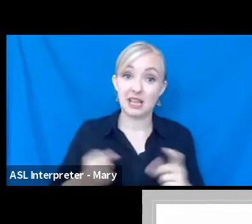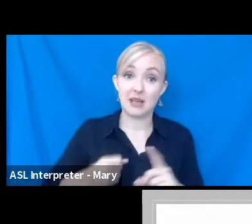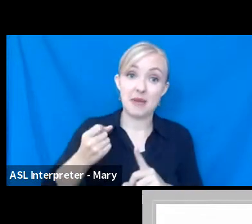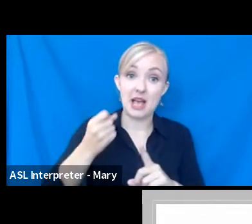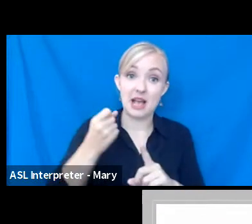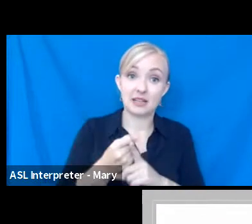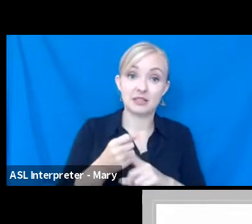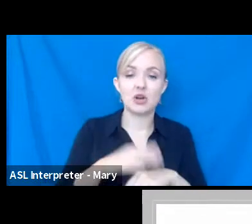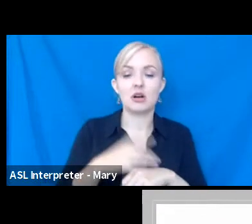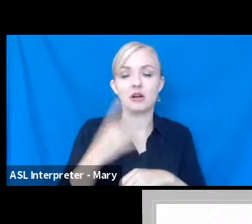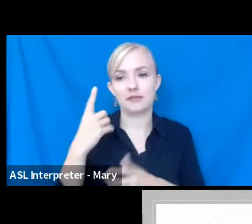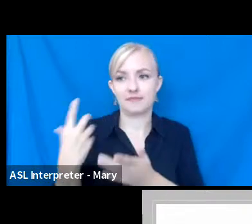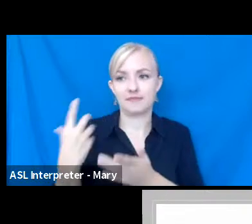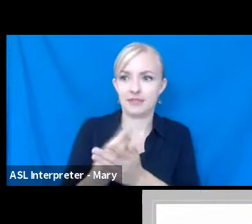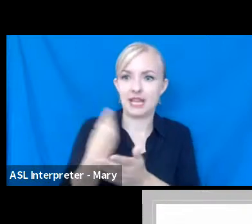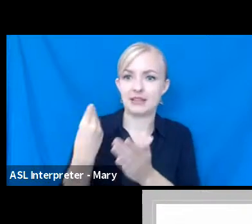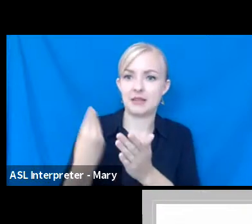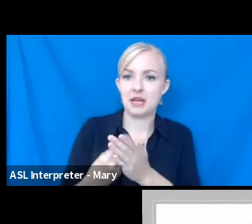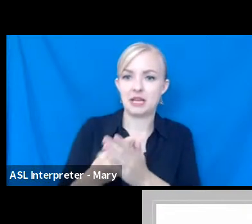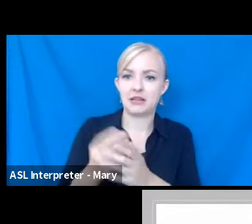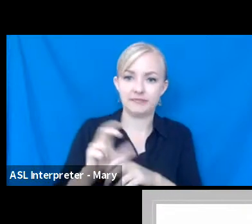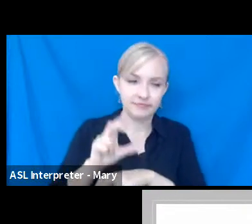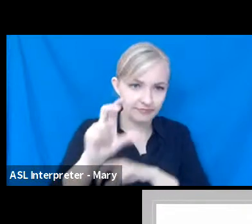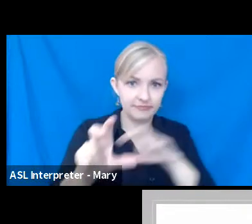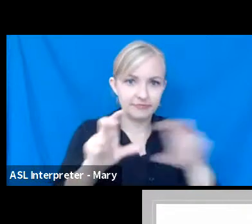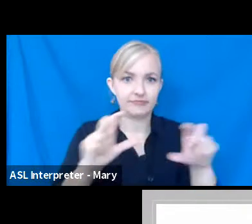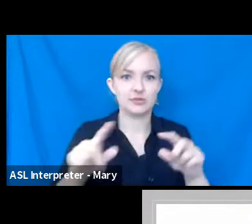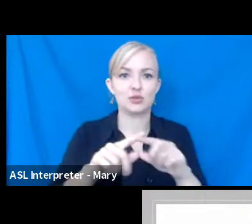on getting that money to households in need.